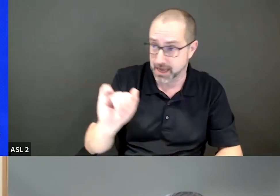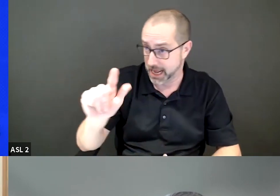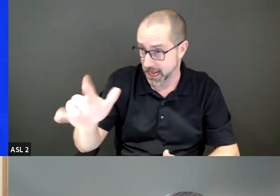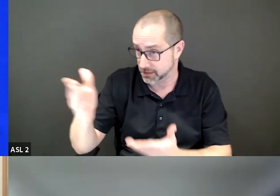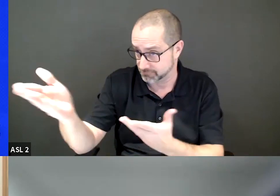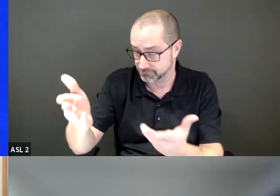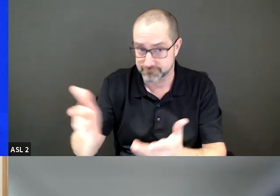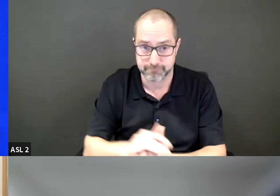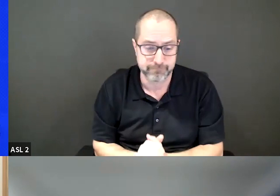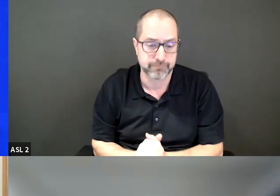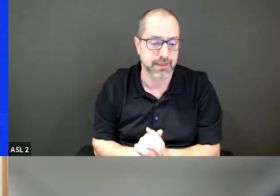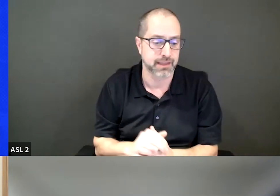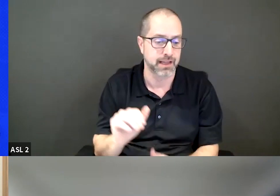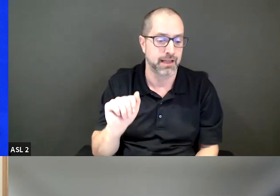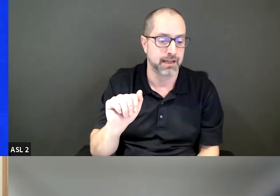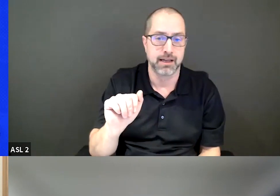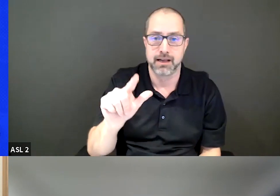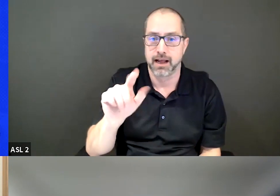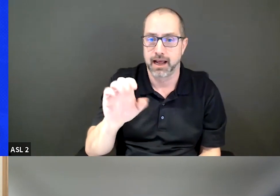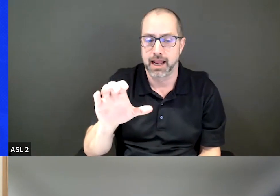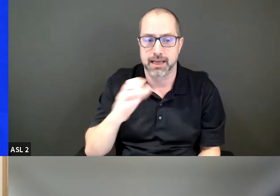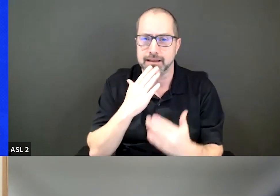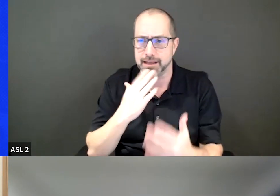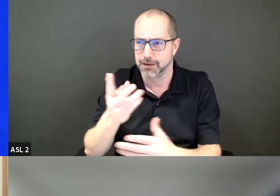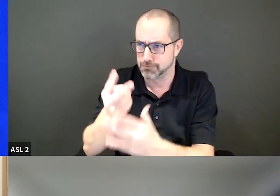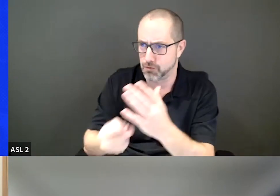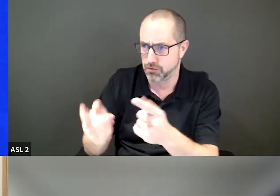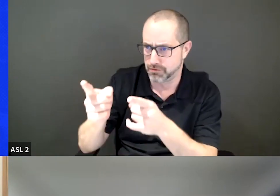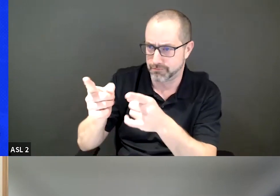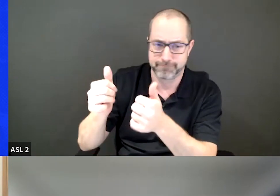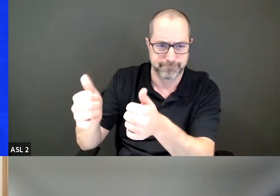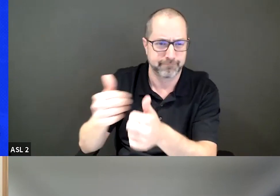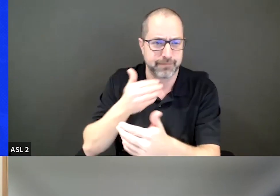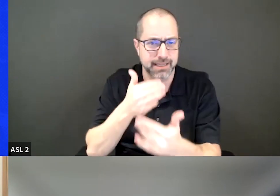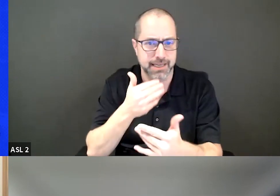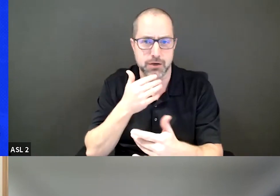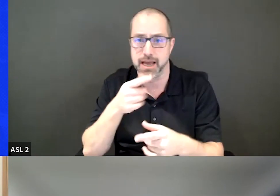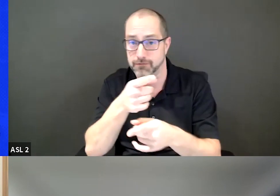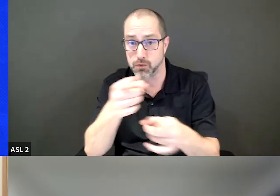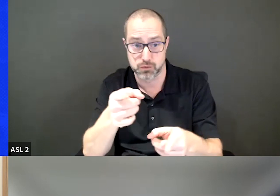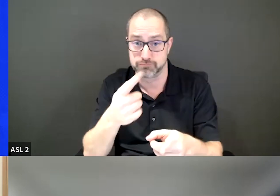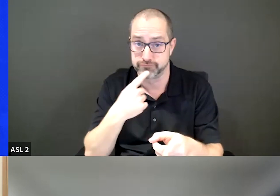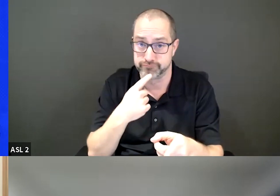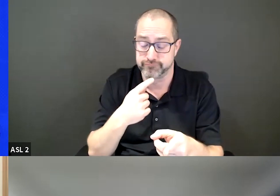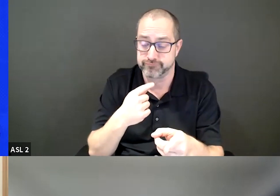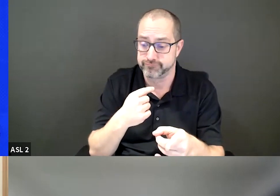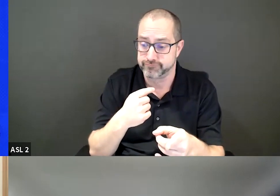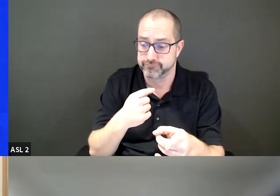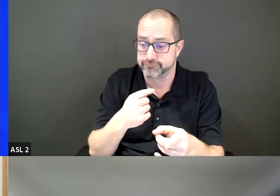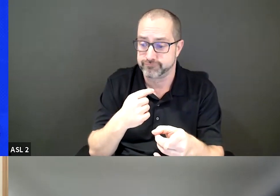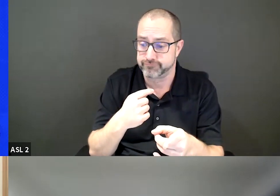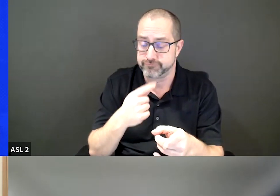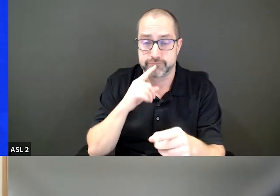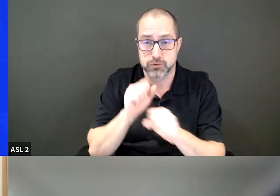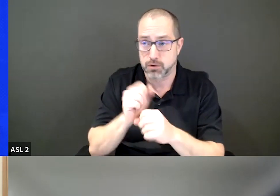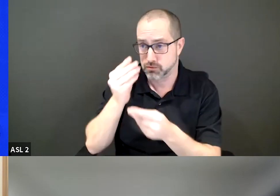Thank you both. I believe I speak for everyone attending when I express great gratitude to both